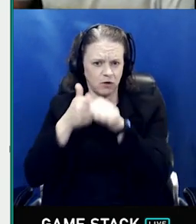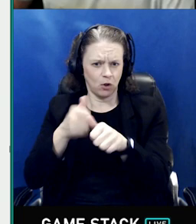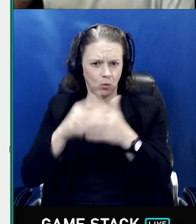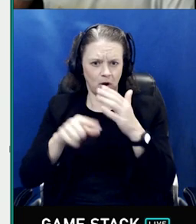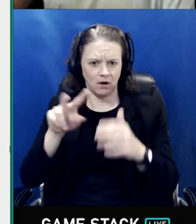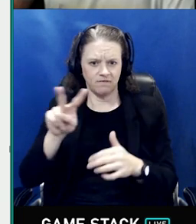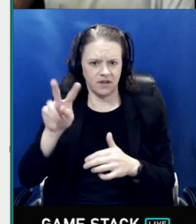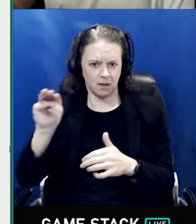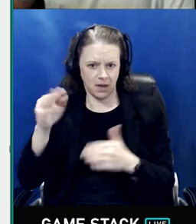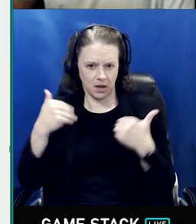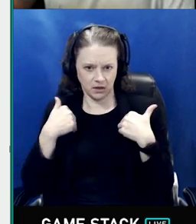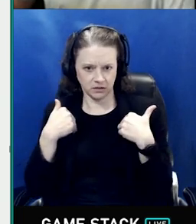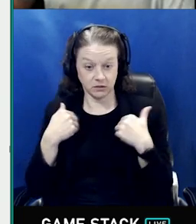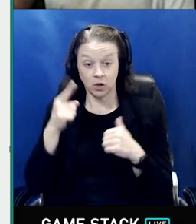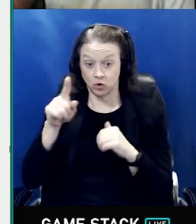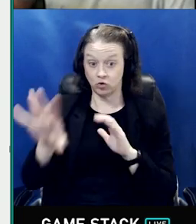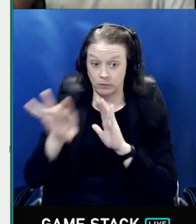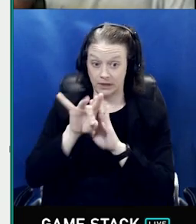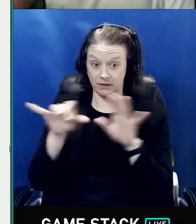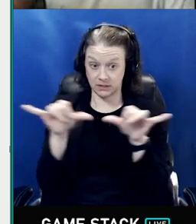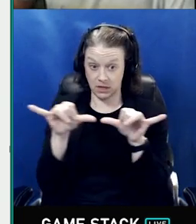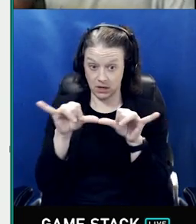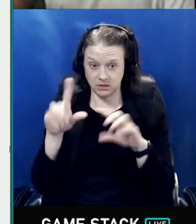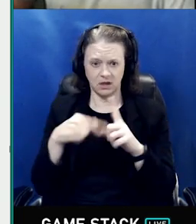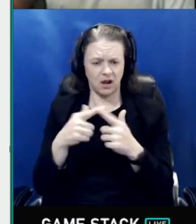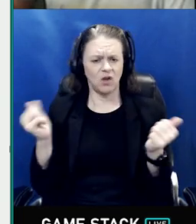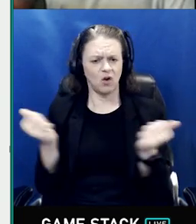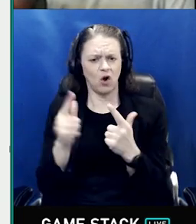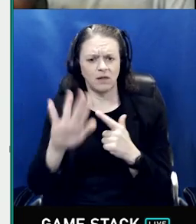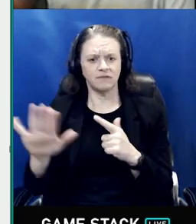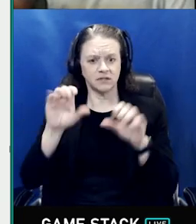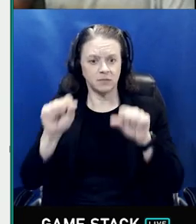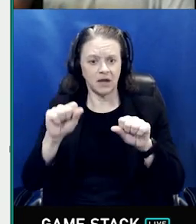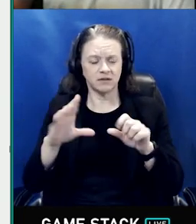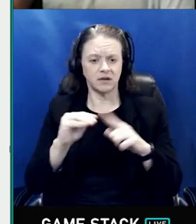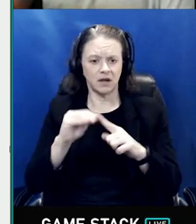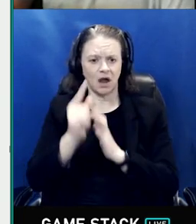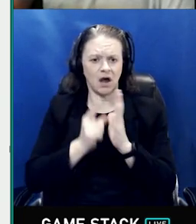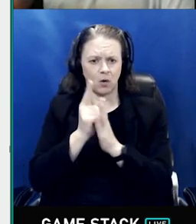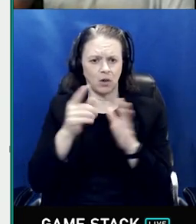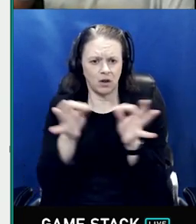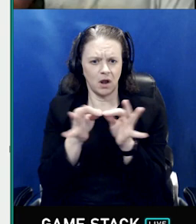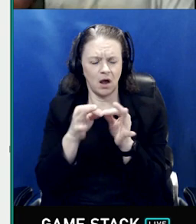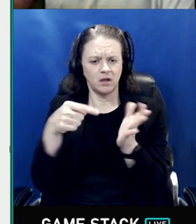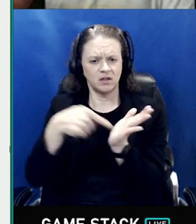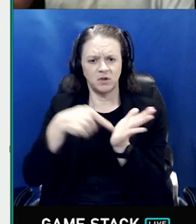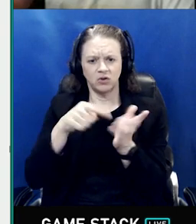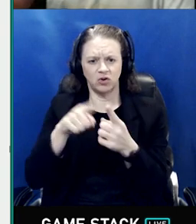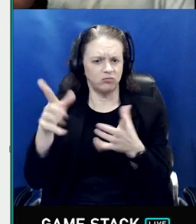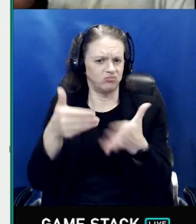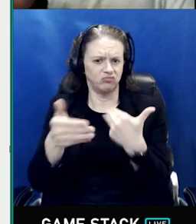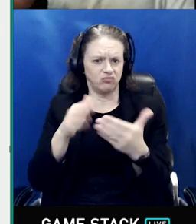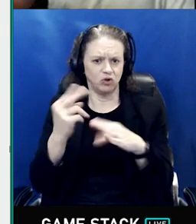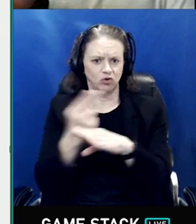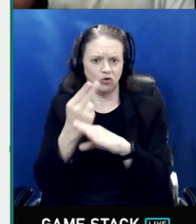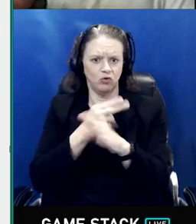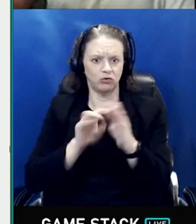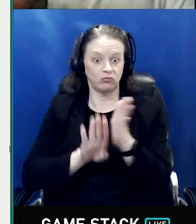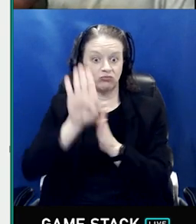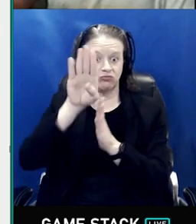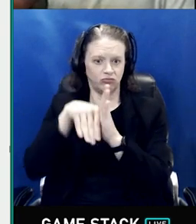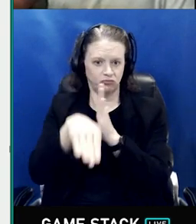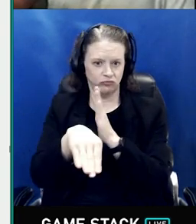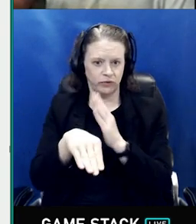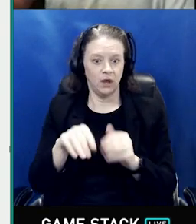pick the size, and then all of its capacity and hourly costs is billed to you, regardless of how much you use. Unlike a VM,